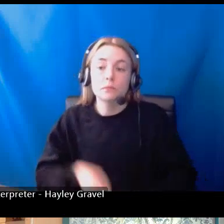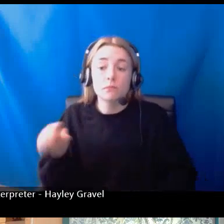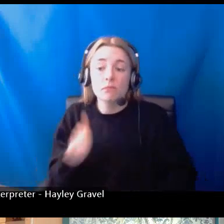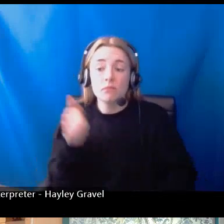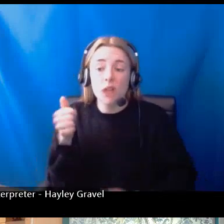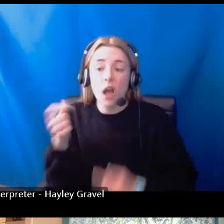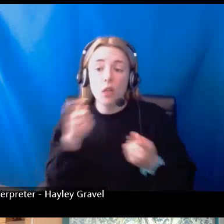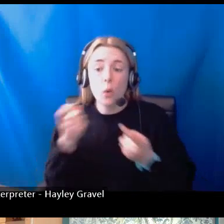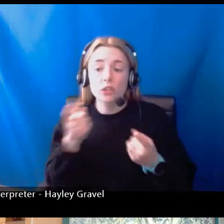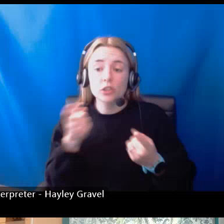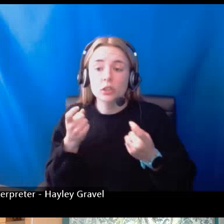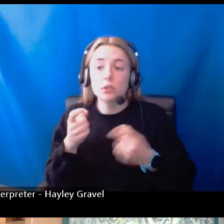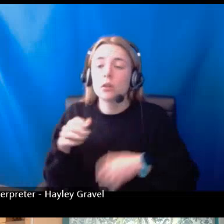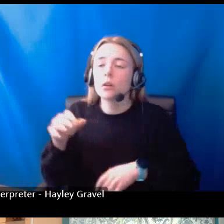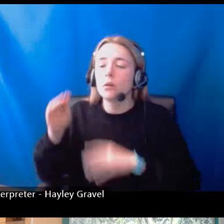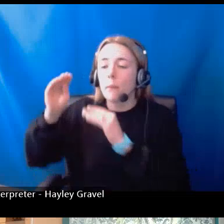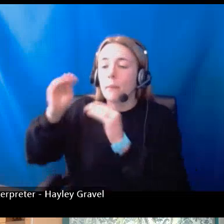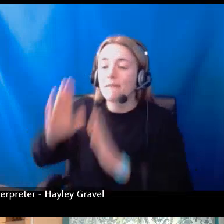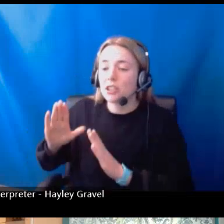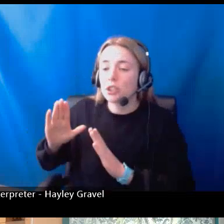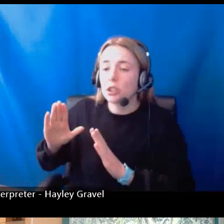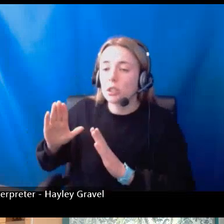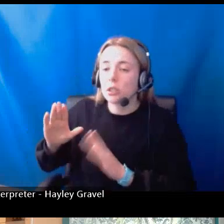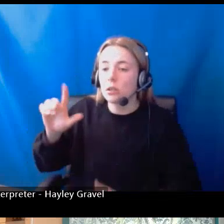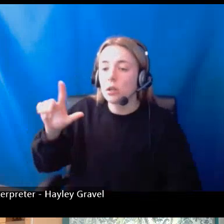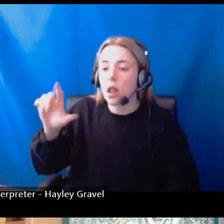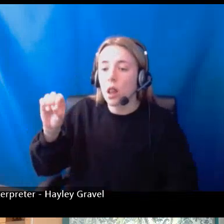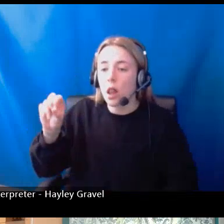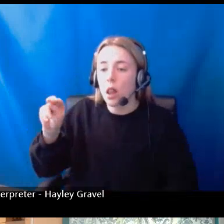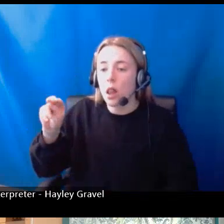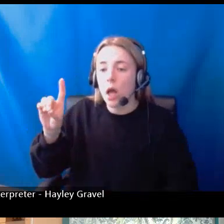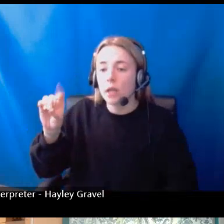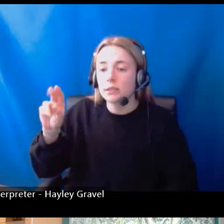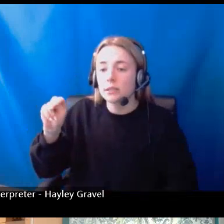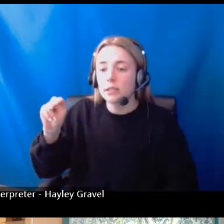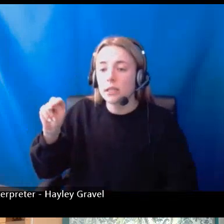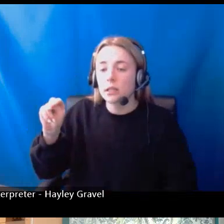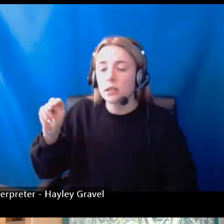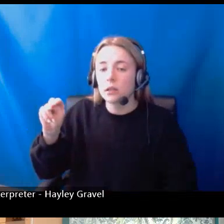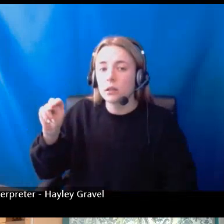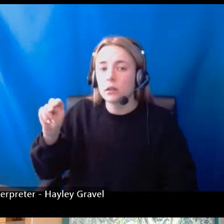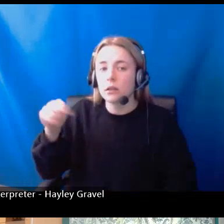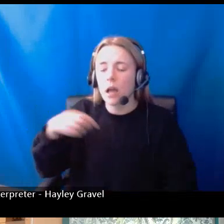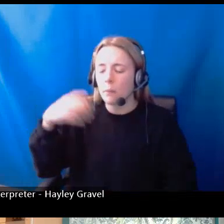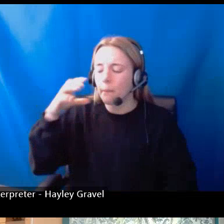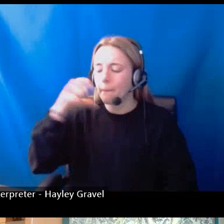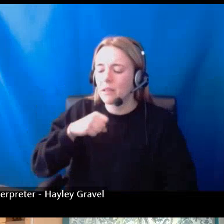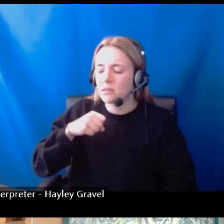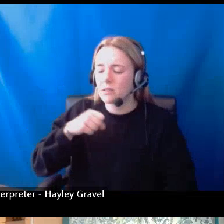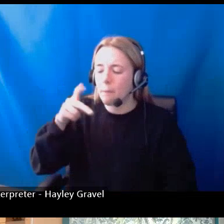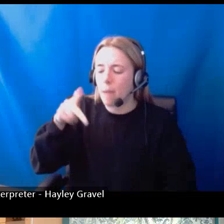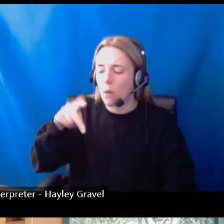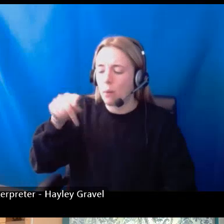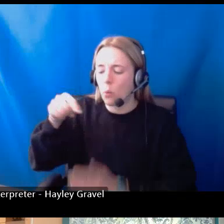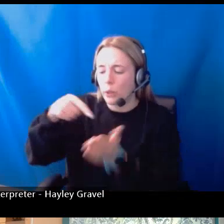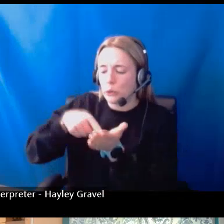Anyone else? Professor? Yes. Yes. I might have missed this already. When exactly is this PowerPoint